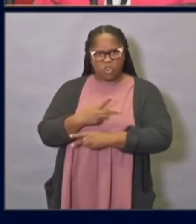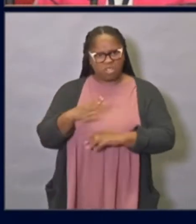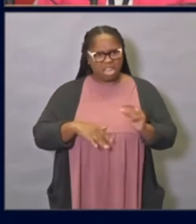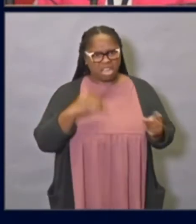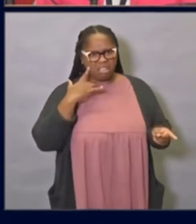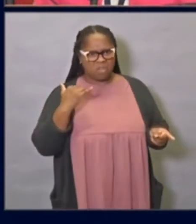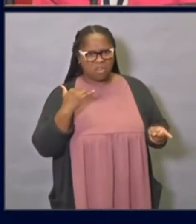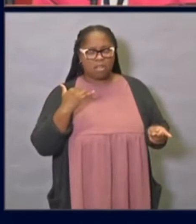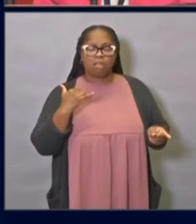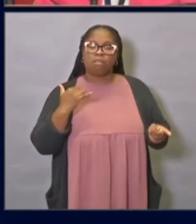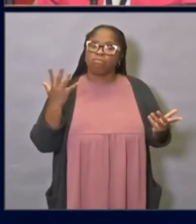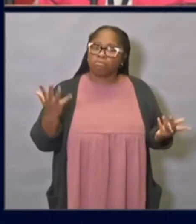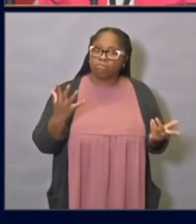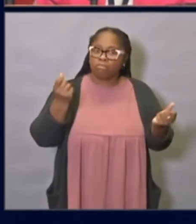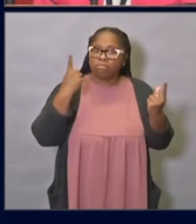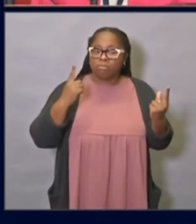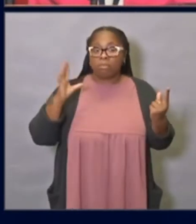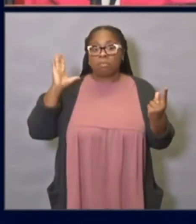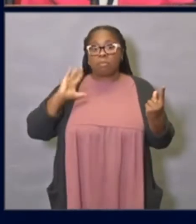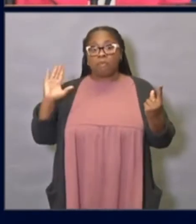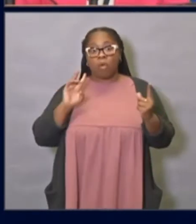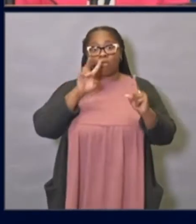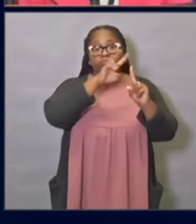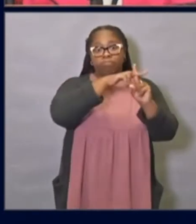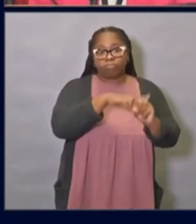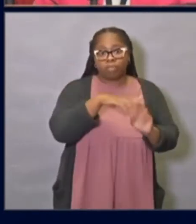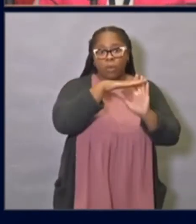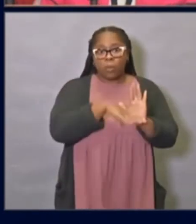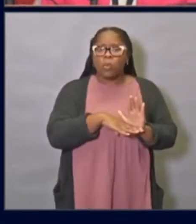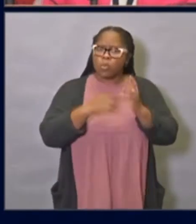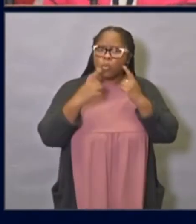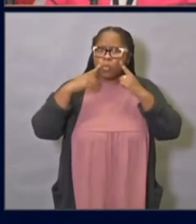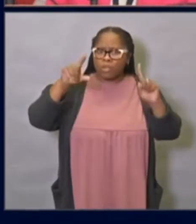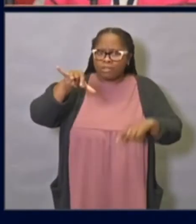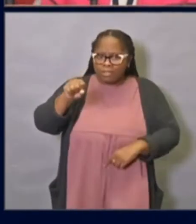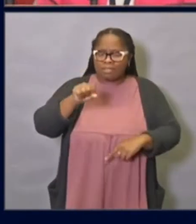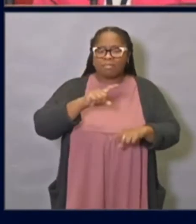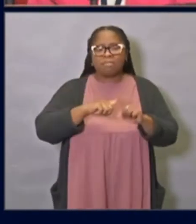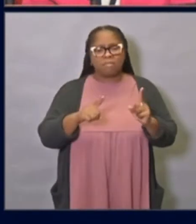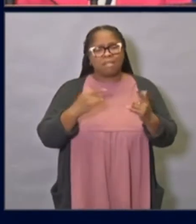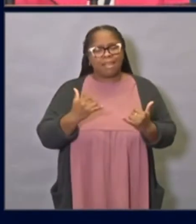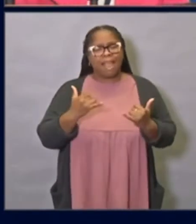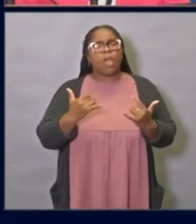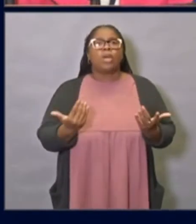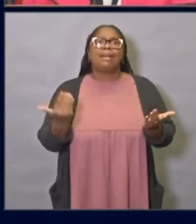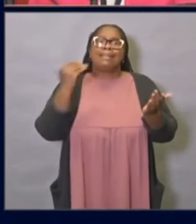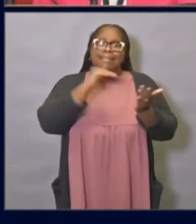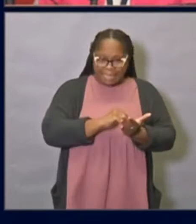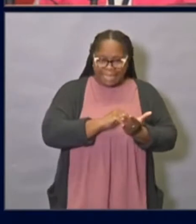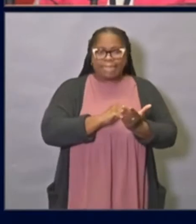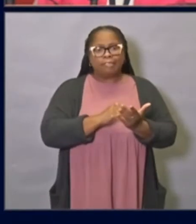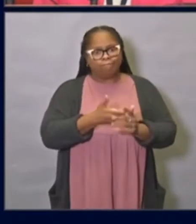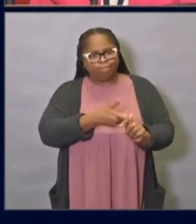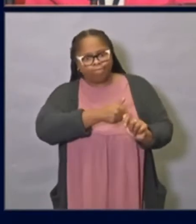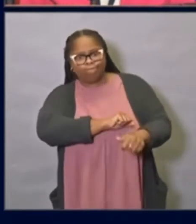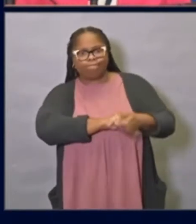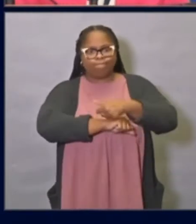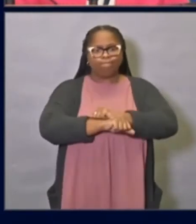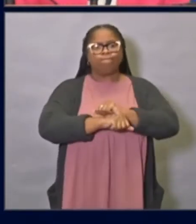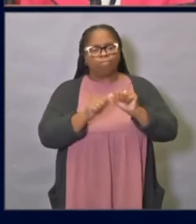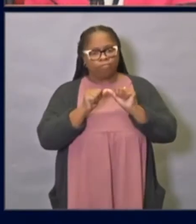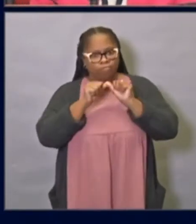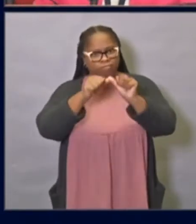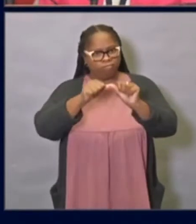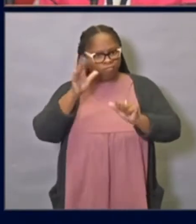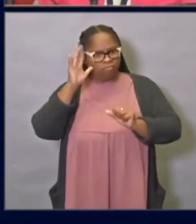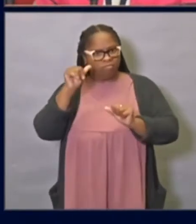past worked, but we need to renew our commitment and our diligence in slowing the spread of COVID-19. And the